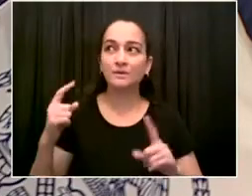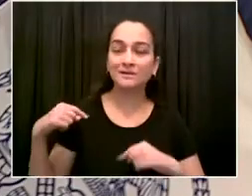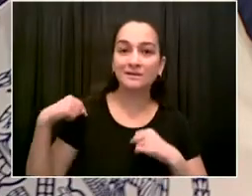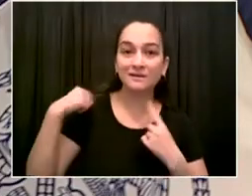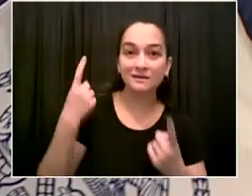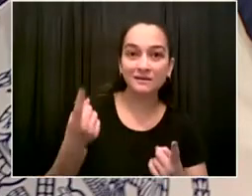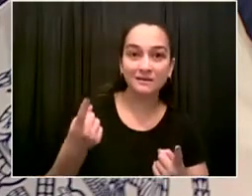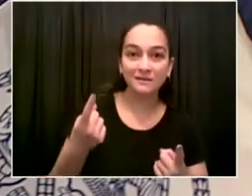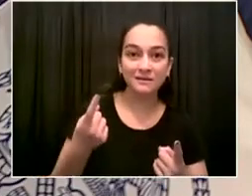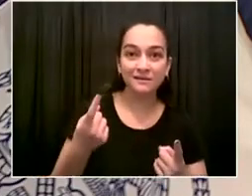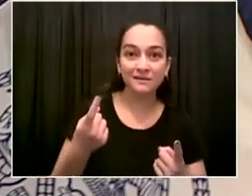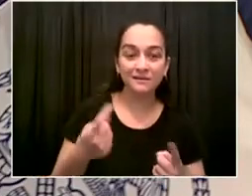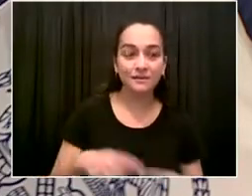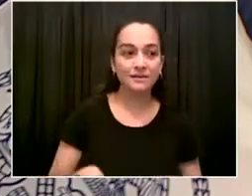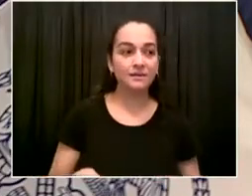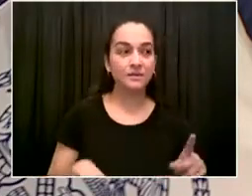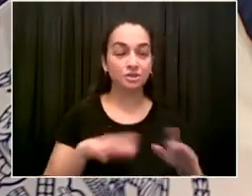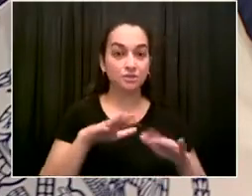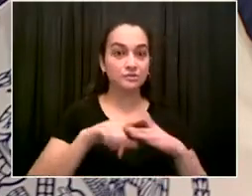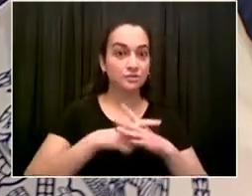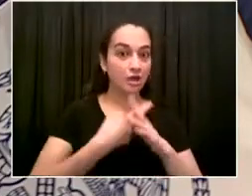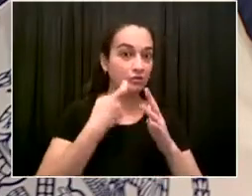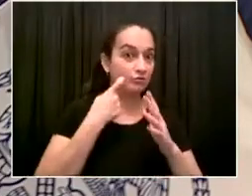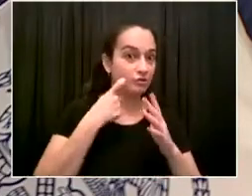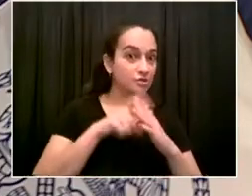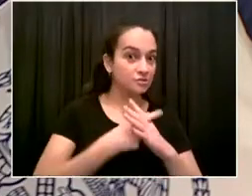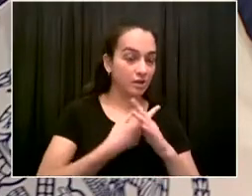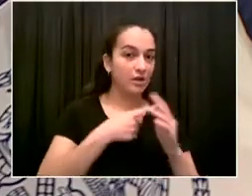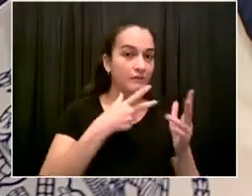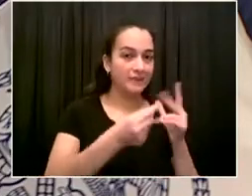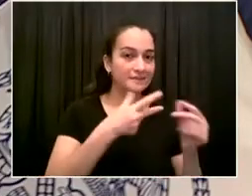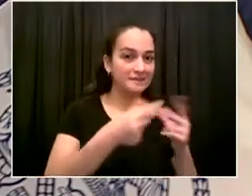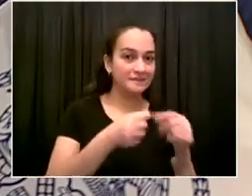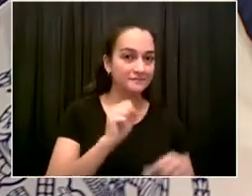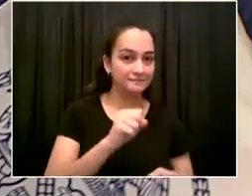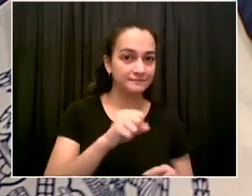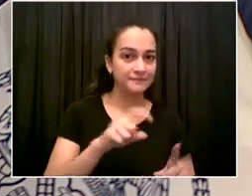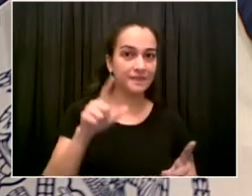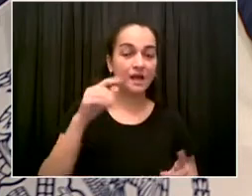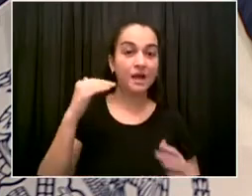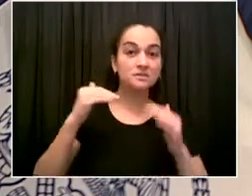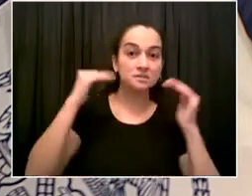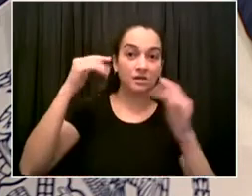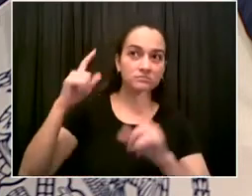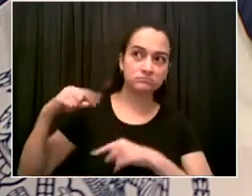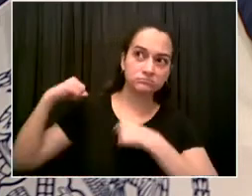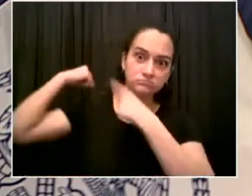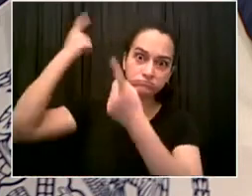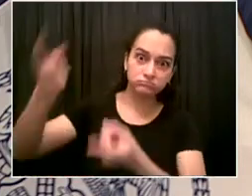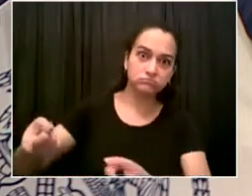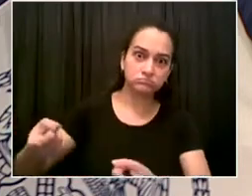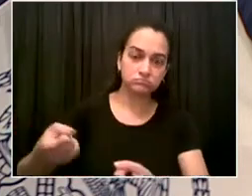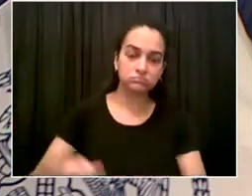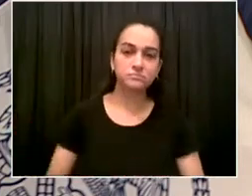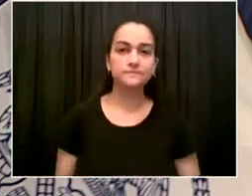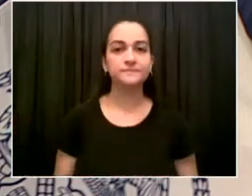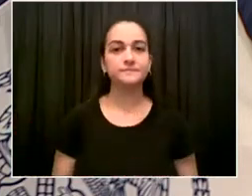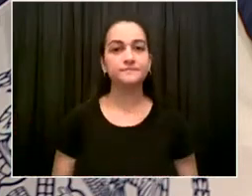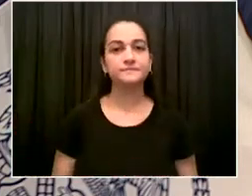naturally keying into the fact it's time to get their kids vaccinated. And I expect that number to go up very, very